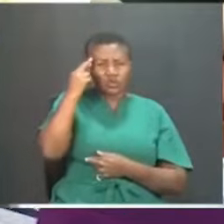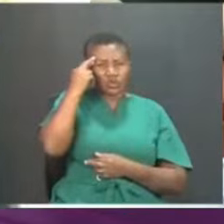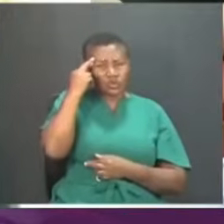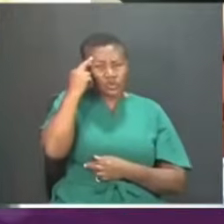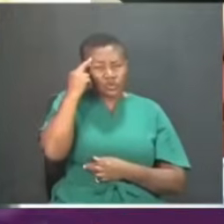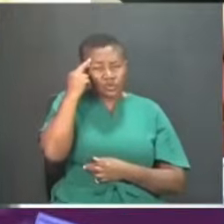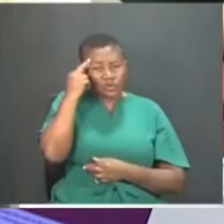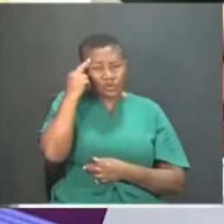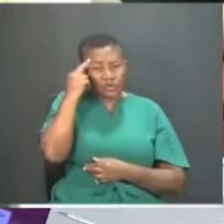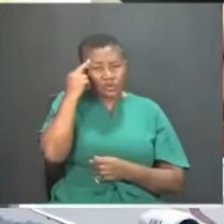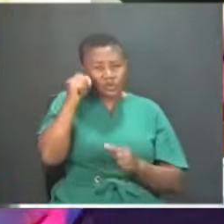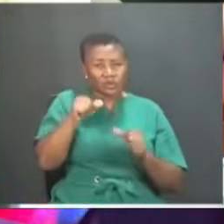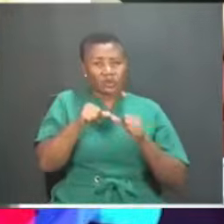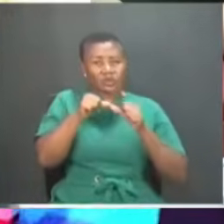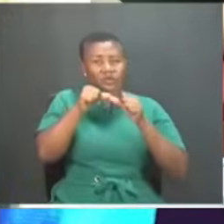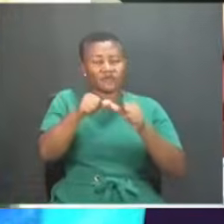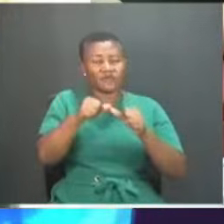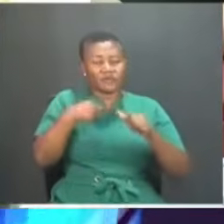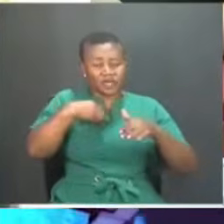before I proceeded to the university.